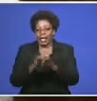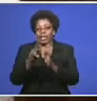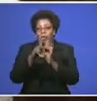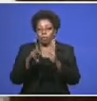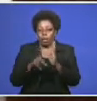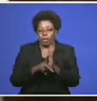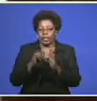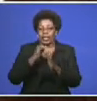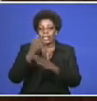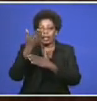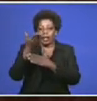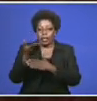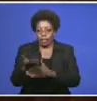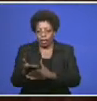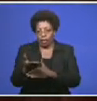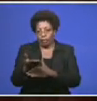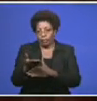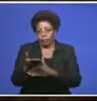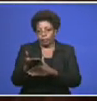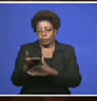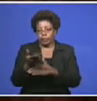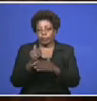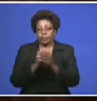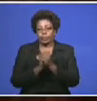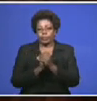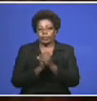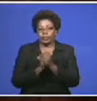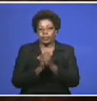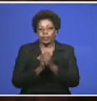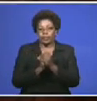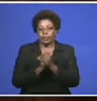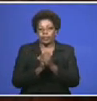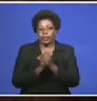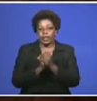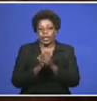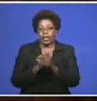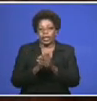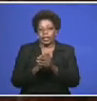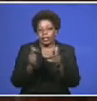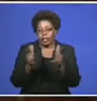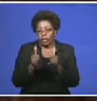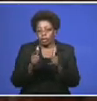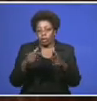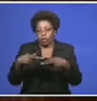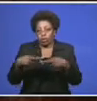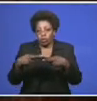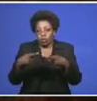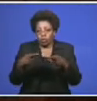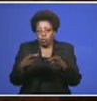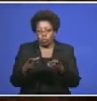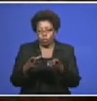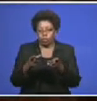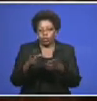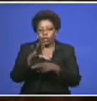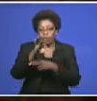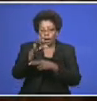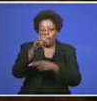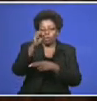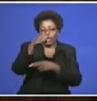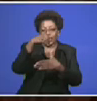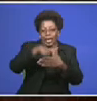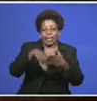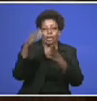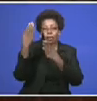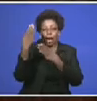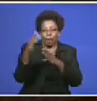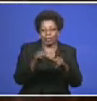are in place such that, because there's very little wiggle room. So even though it's found throughout the Bahamas, even